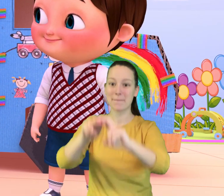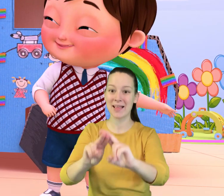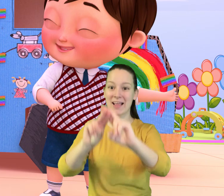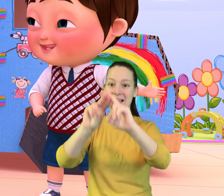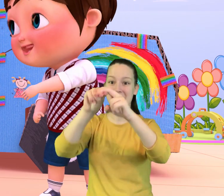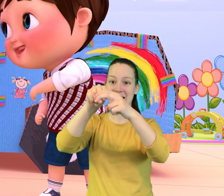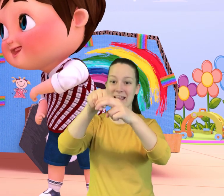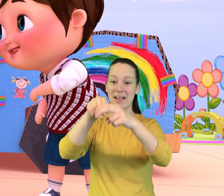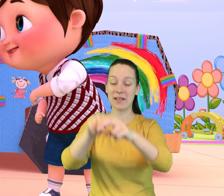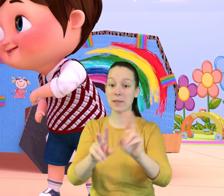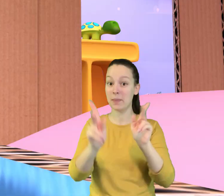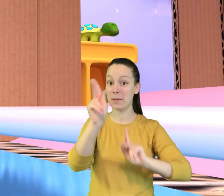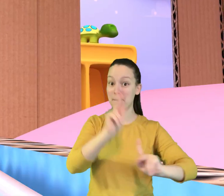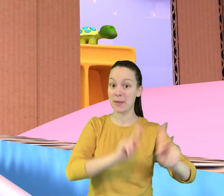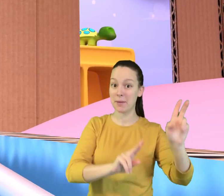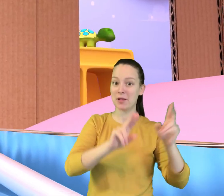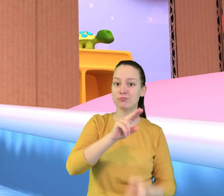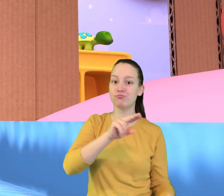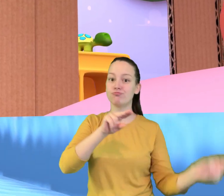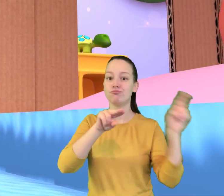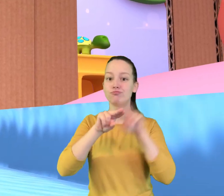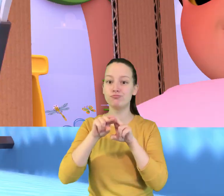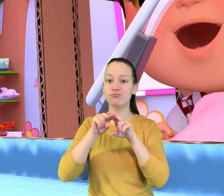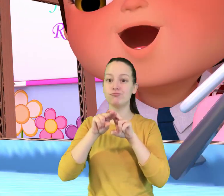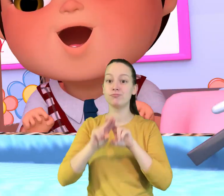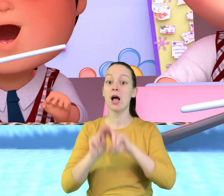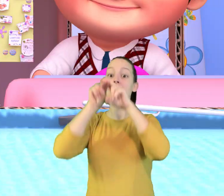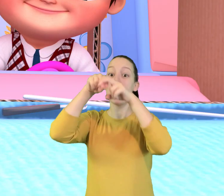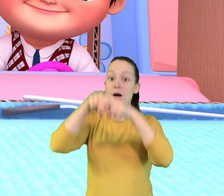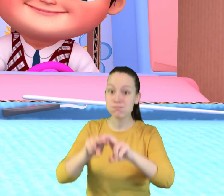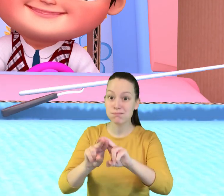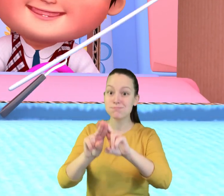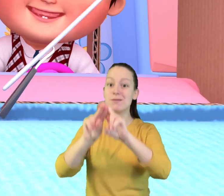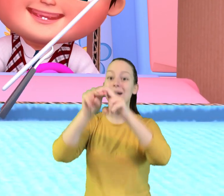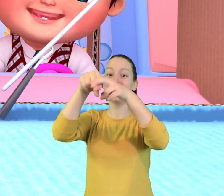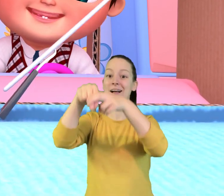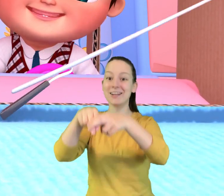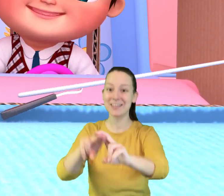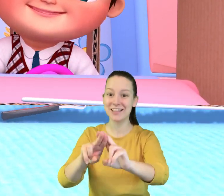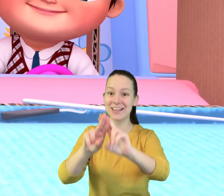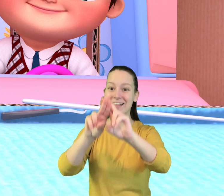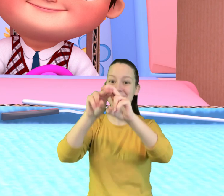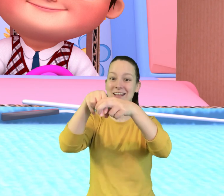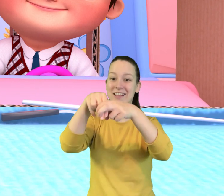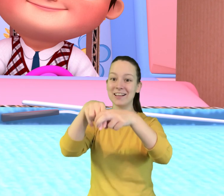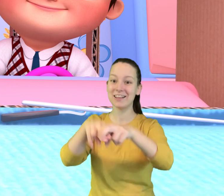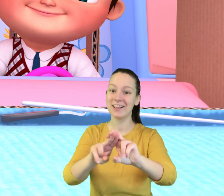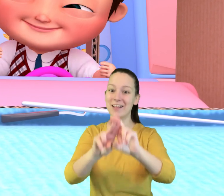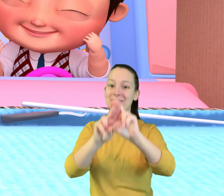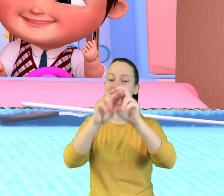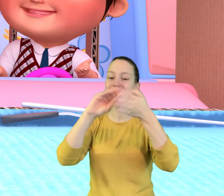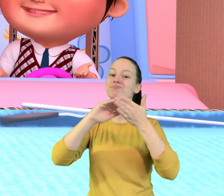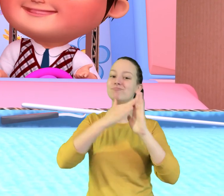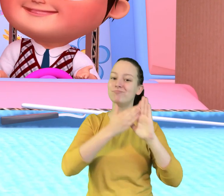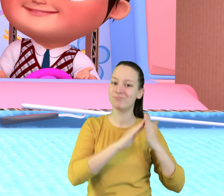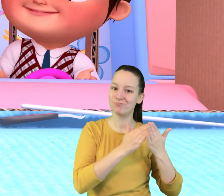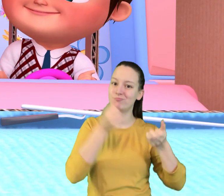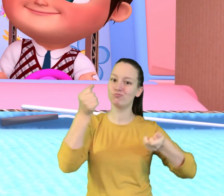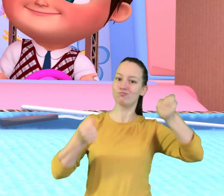Swish and swish the wipes on the bus go Swish and swish